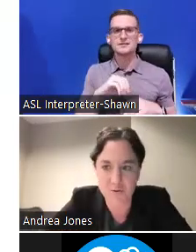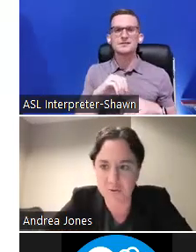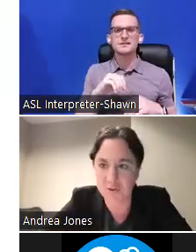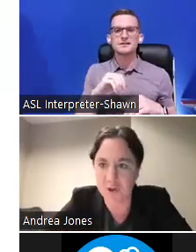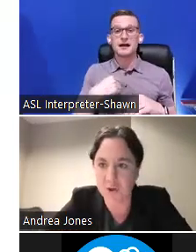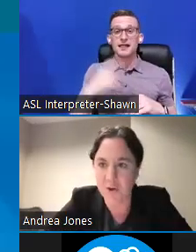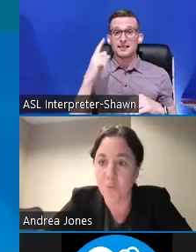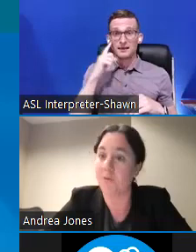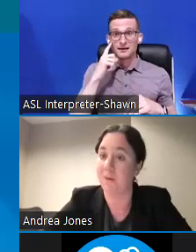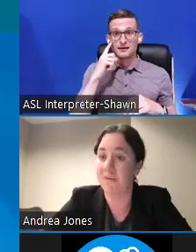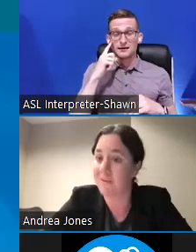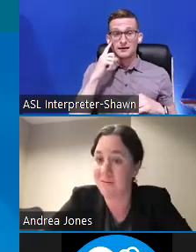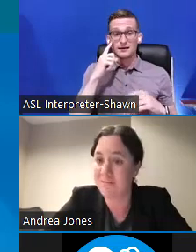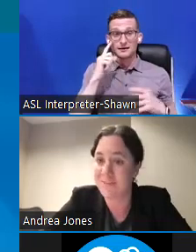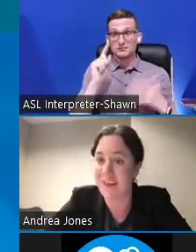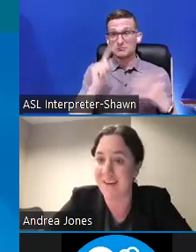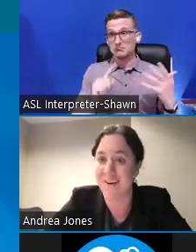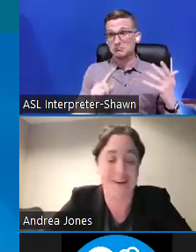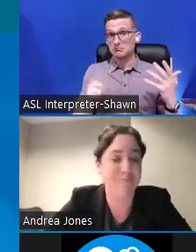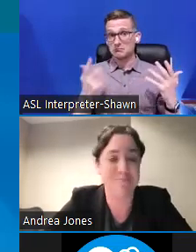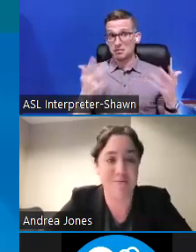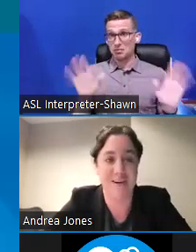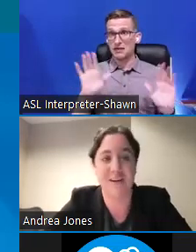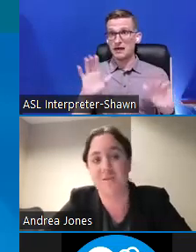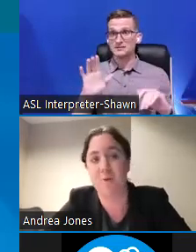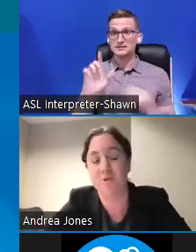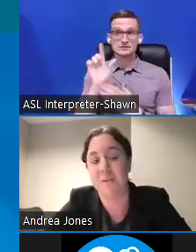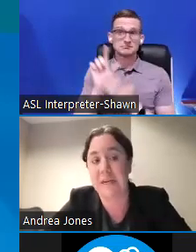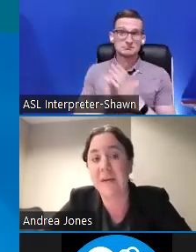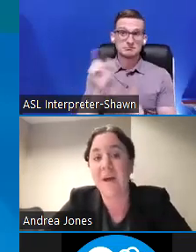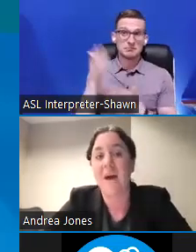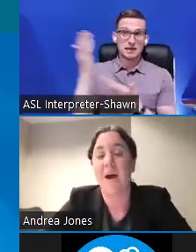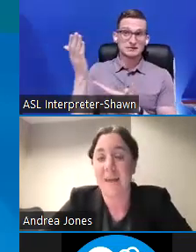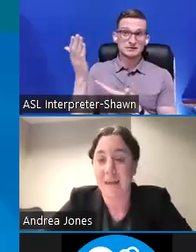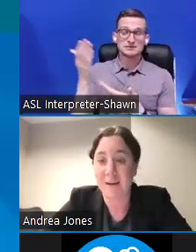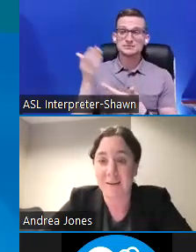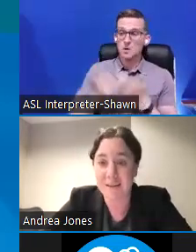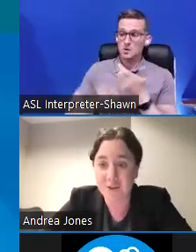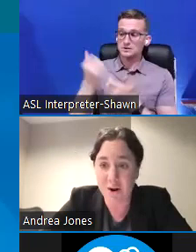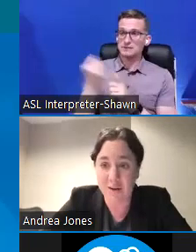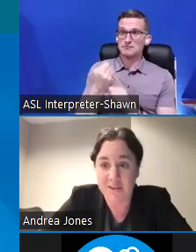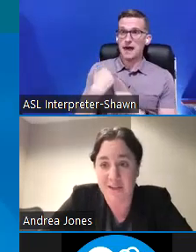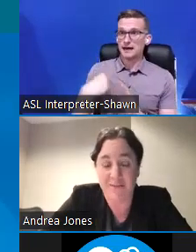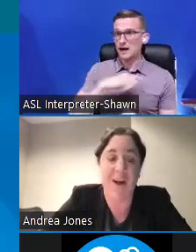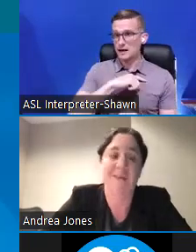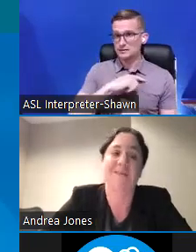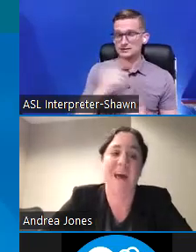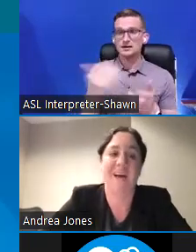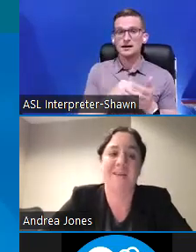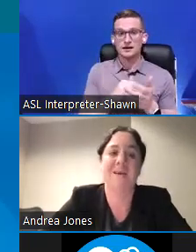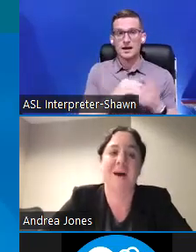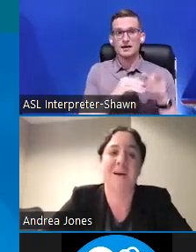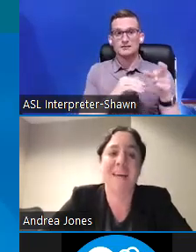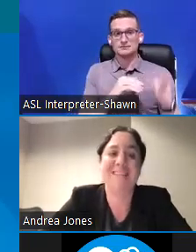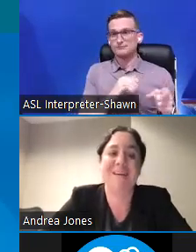those were the bills that affected us mostly. Again, these are our legislative